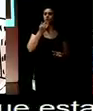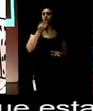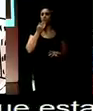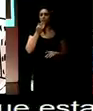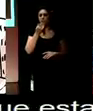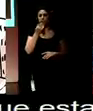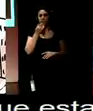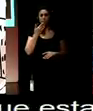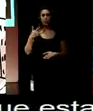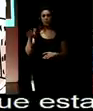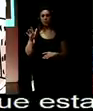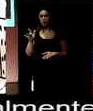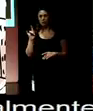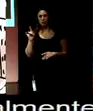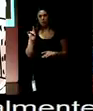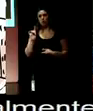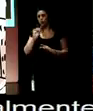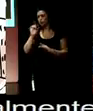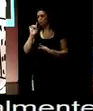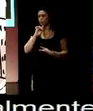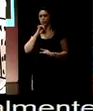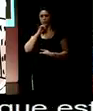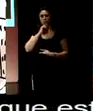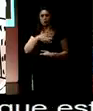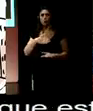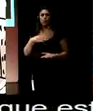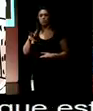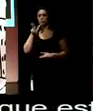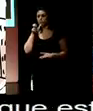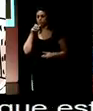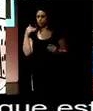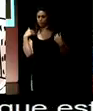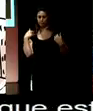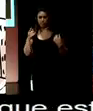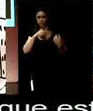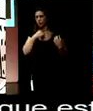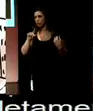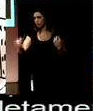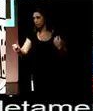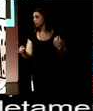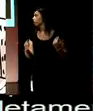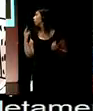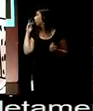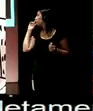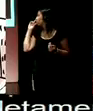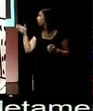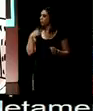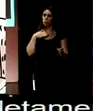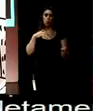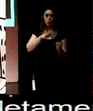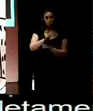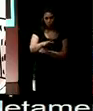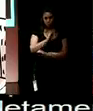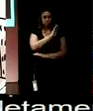unsatisfied. I mean, there's a lot of ground already covered, but you can see that there is still important work to be done.